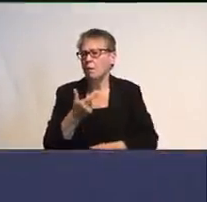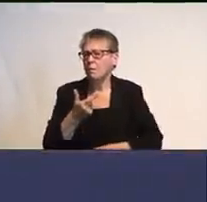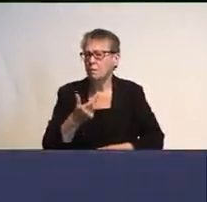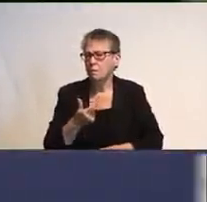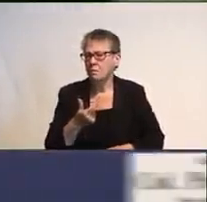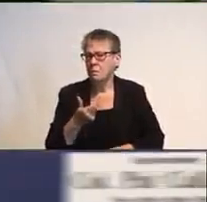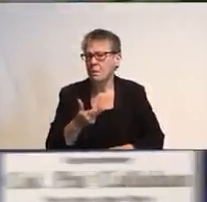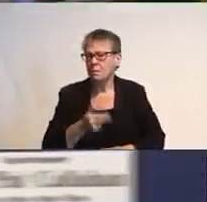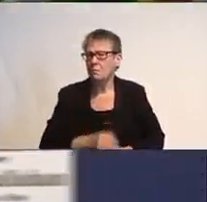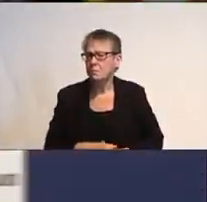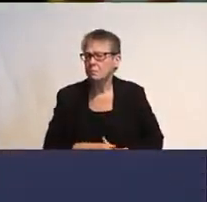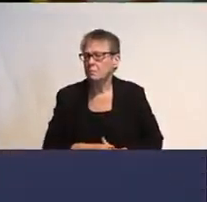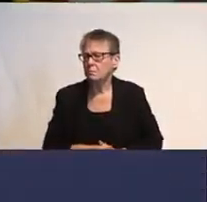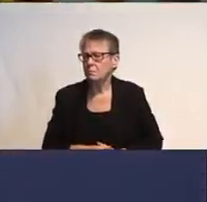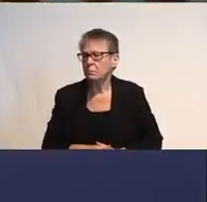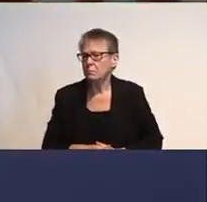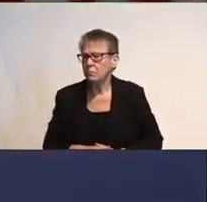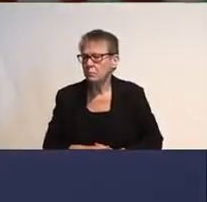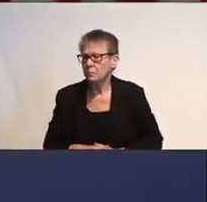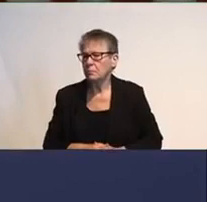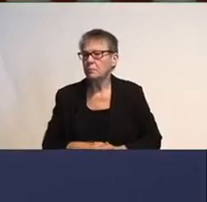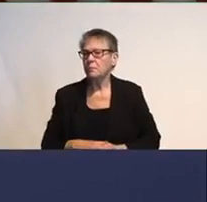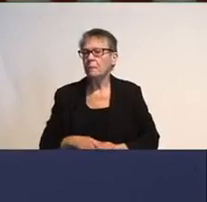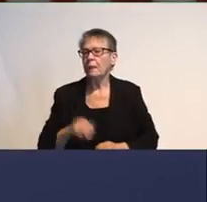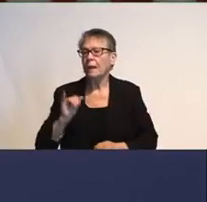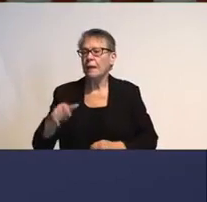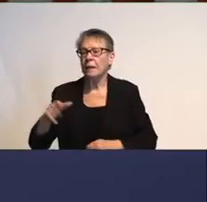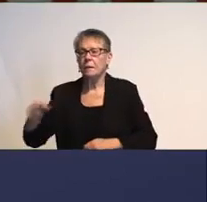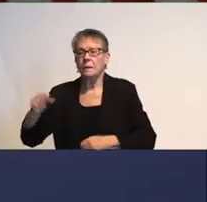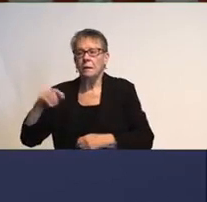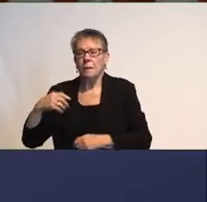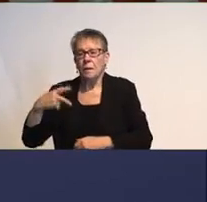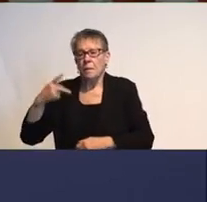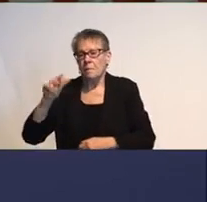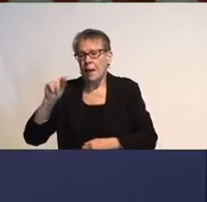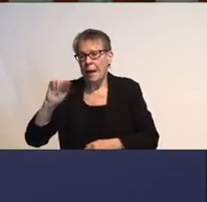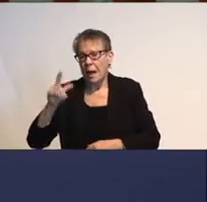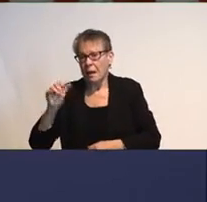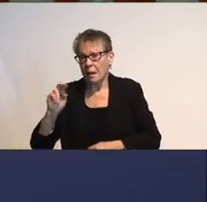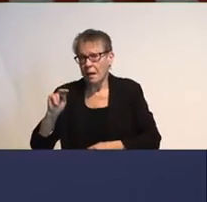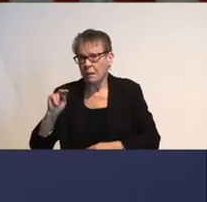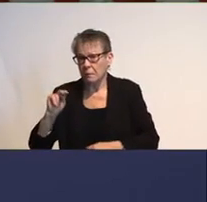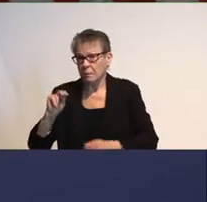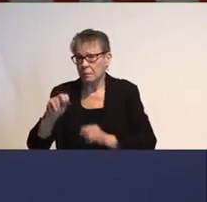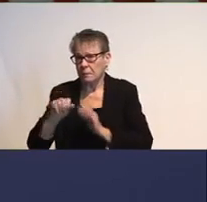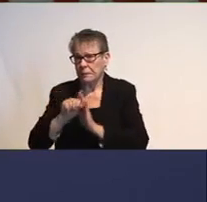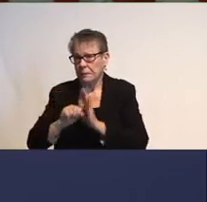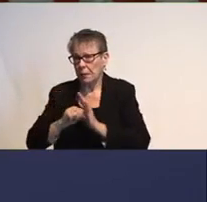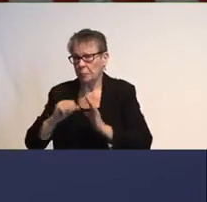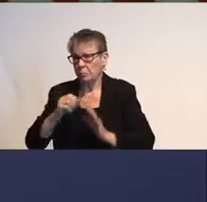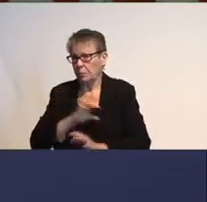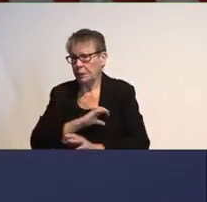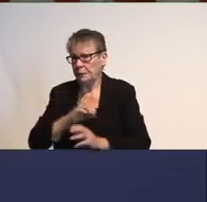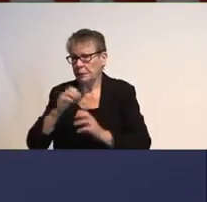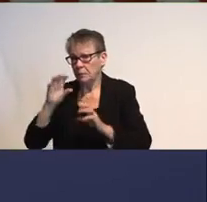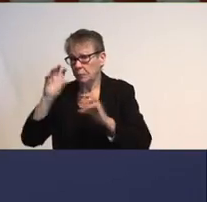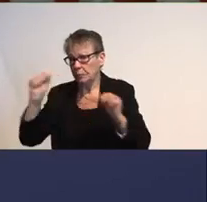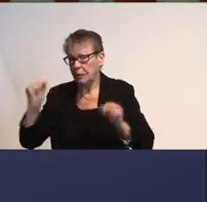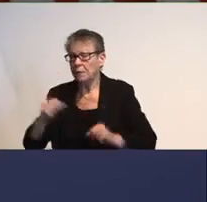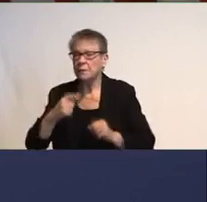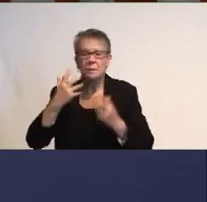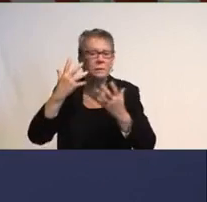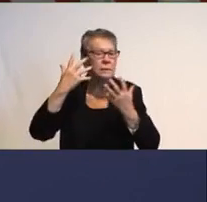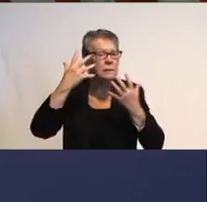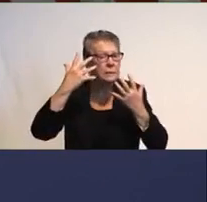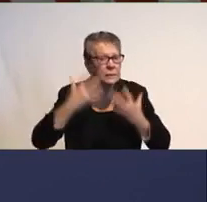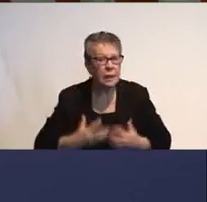I'll just add, as far as the safe storage, usually, Alex, that's with a tragedy, unfortunately, when that gets revealed, whether that's a suicide of